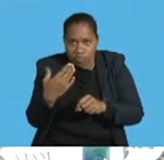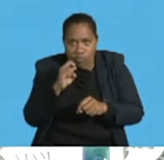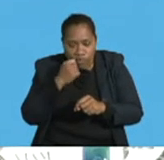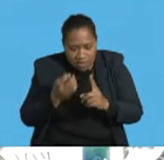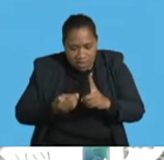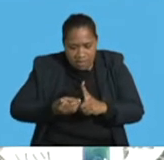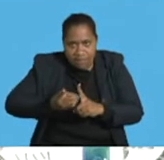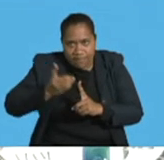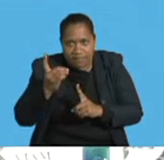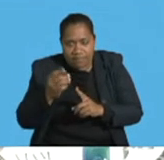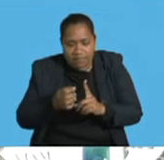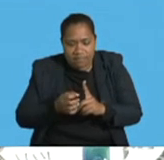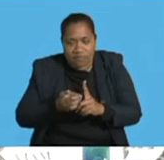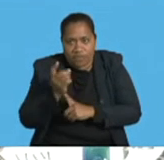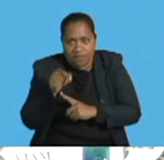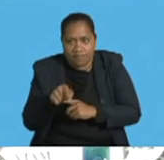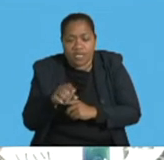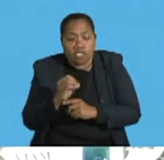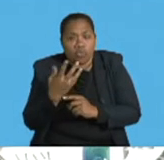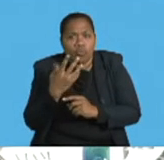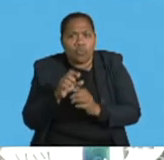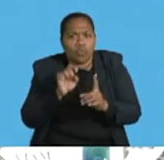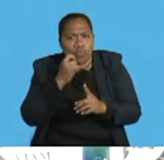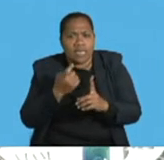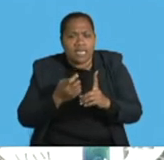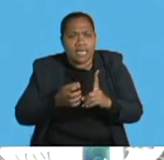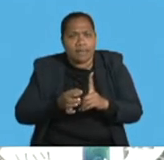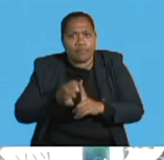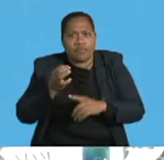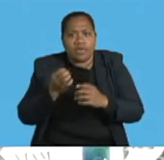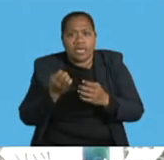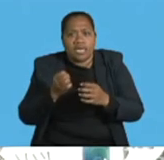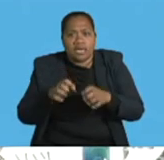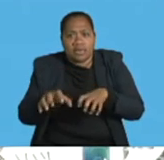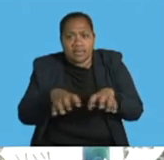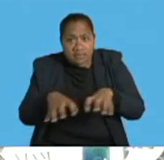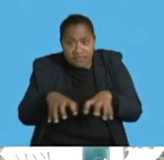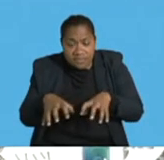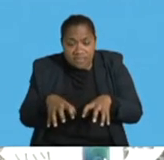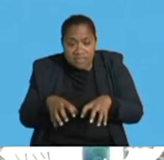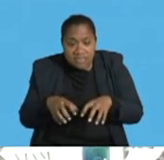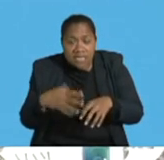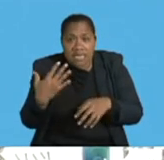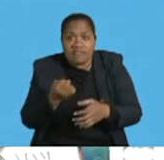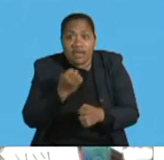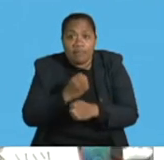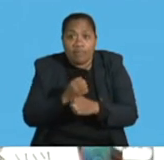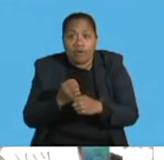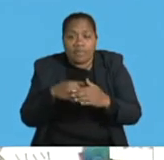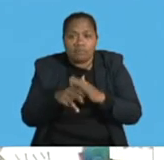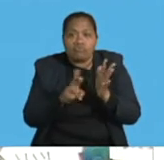facility will support increased economic activities and create employment with the rural and peri-urban